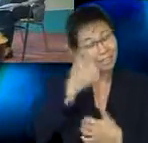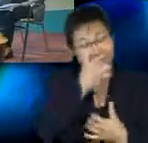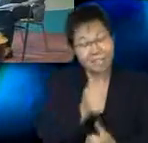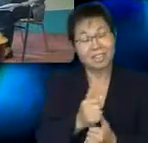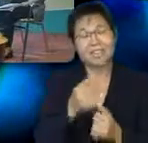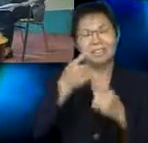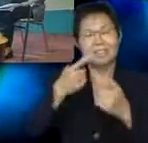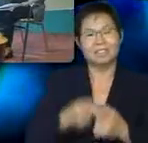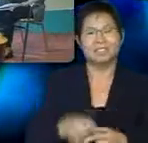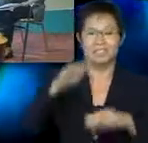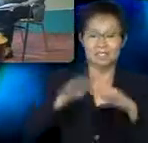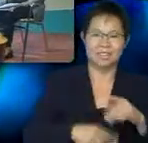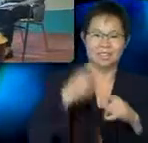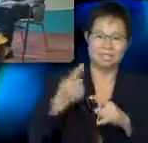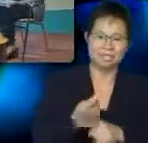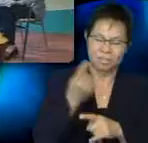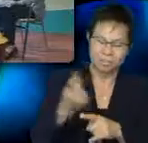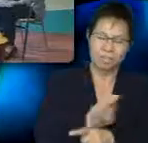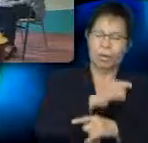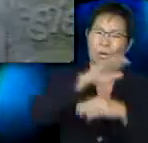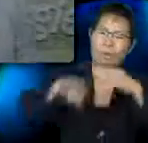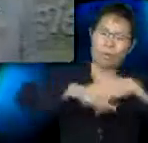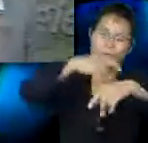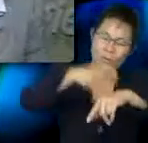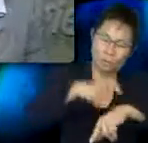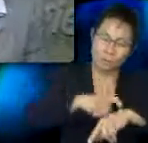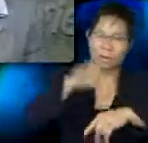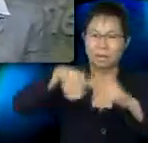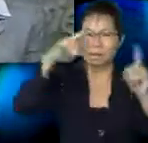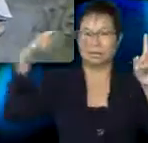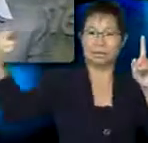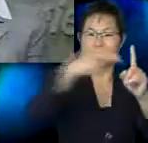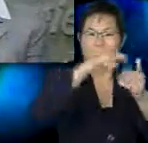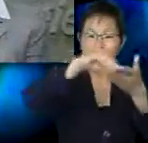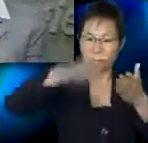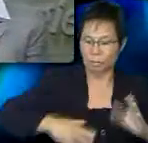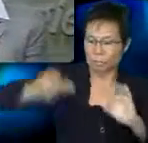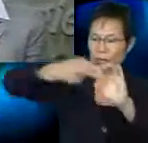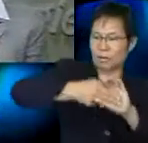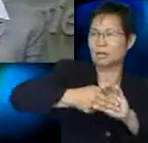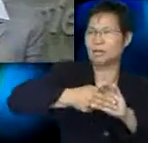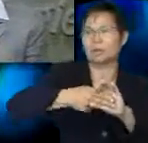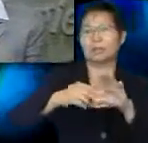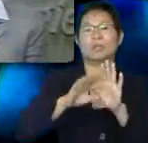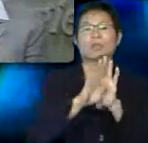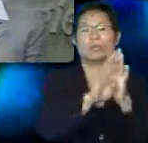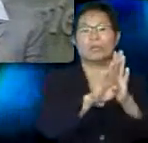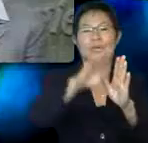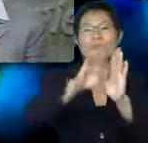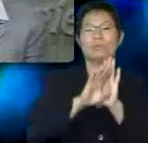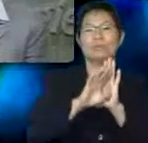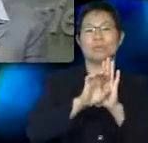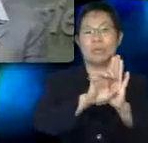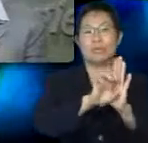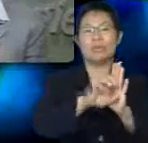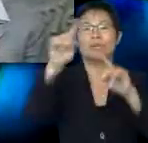than the drills that we do most of the time, yeah? Now, another dimension of student participation is evidenced in the way questions